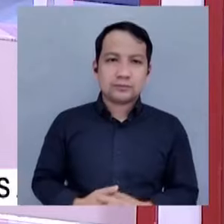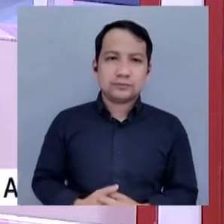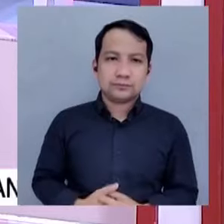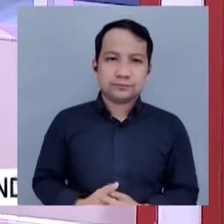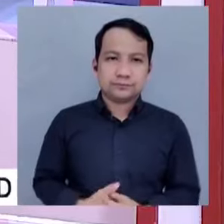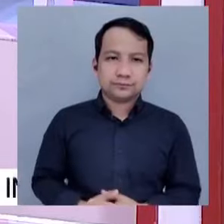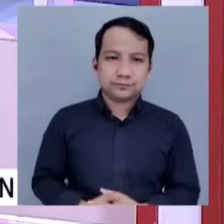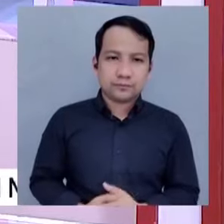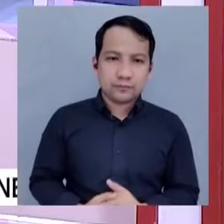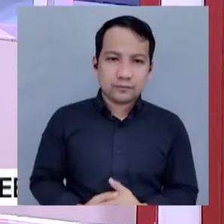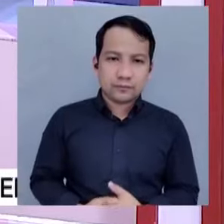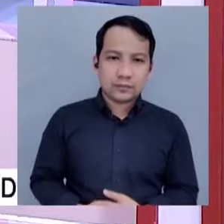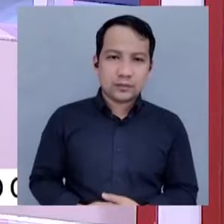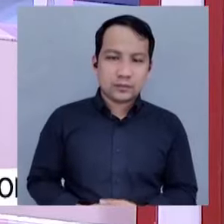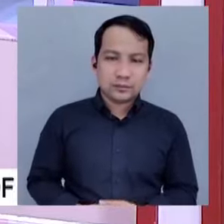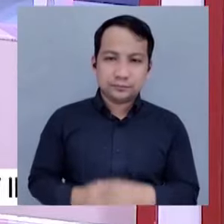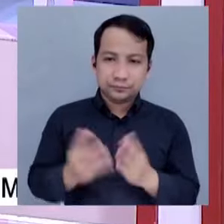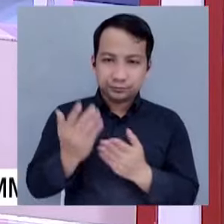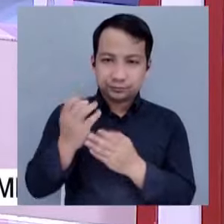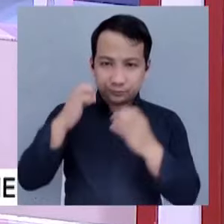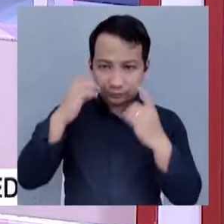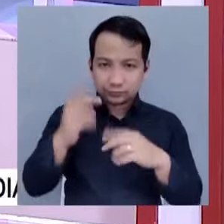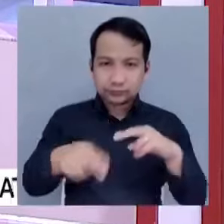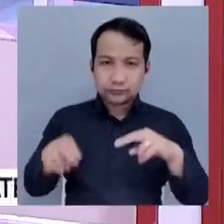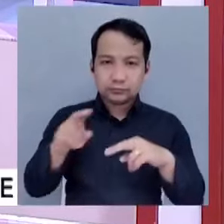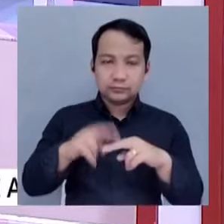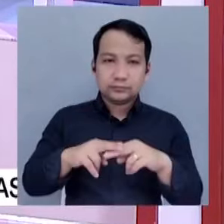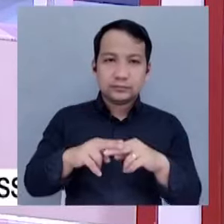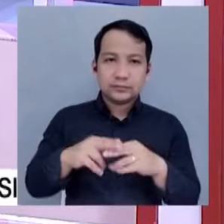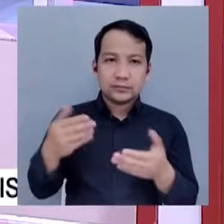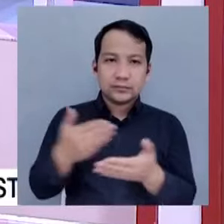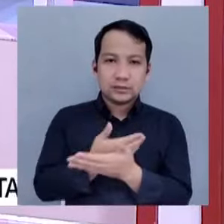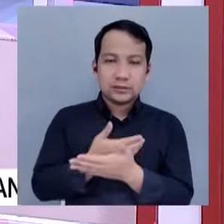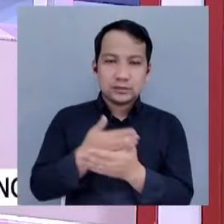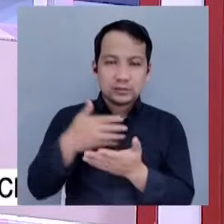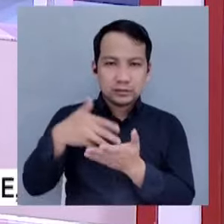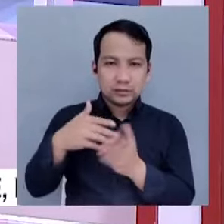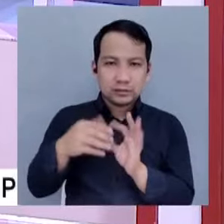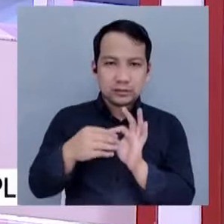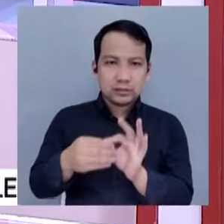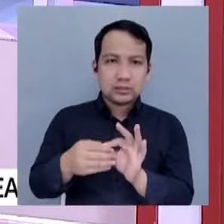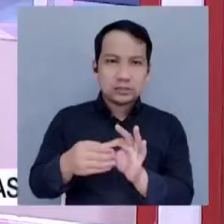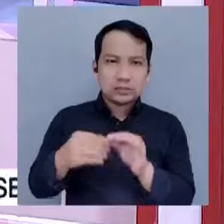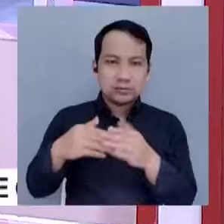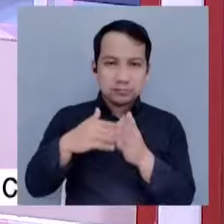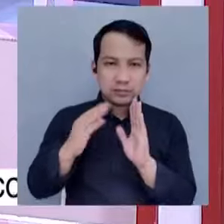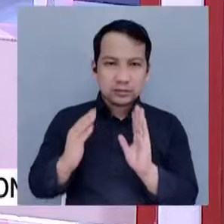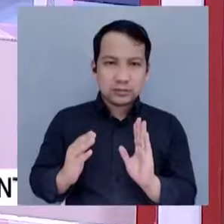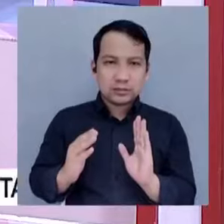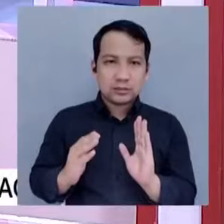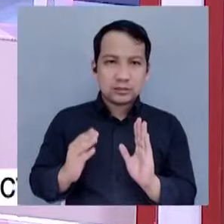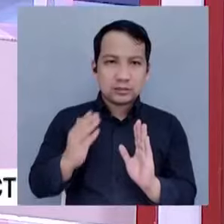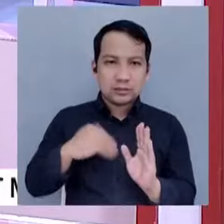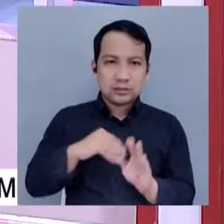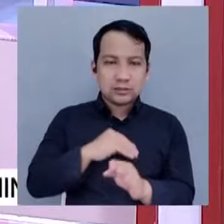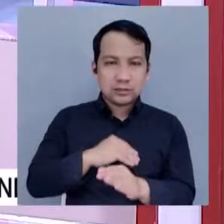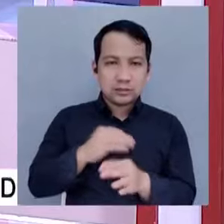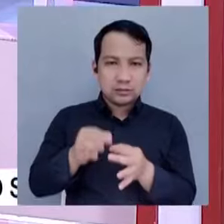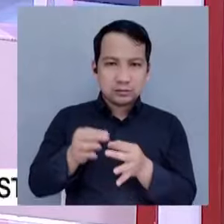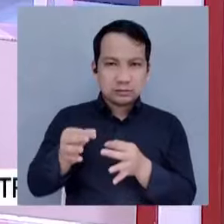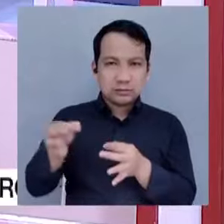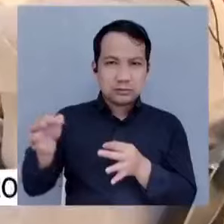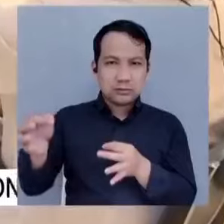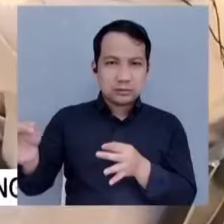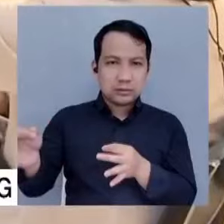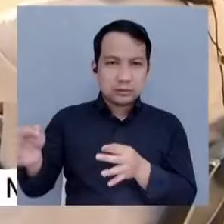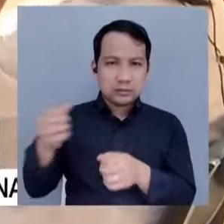Duterte's resignation as education chief also comes as a new study shows students in the Philippines are lagging behind in terms of creative